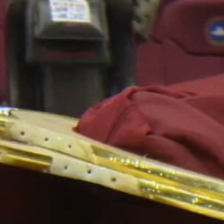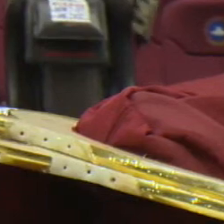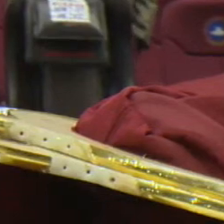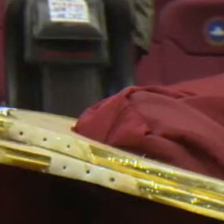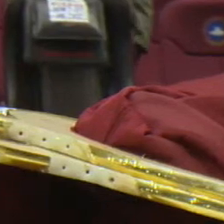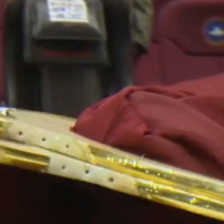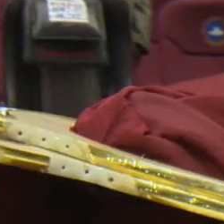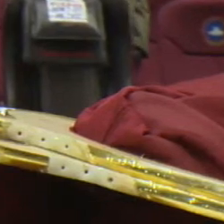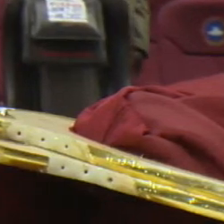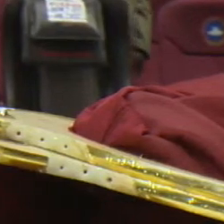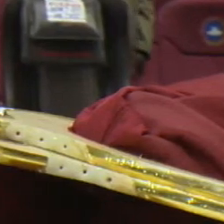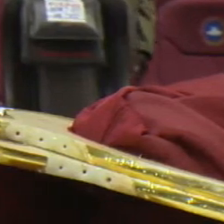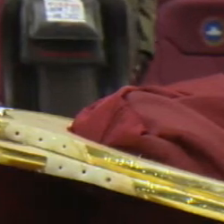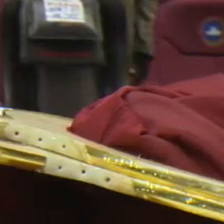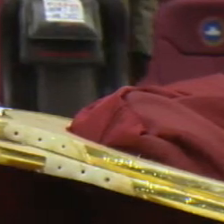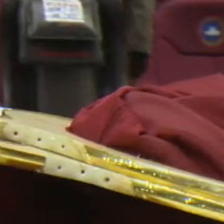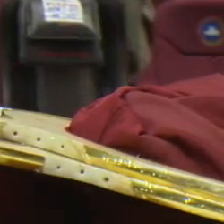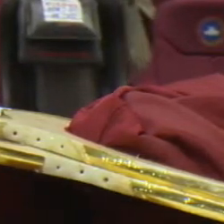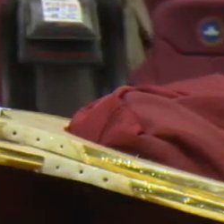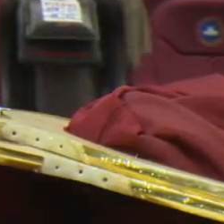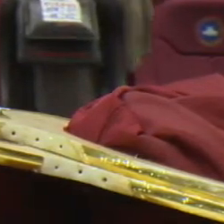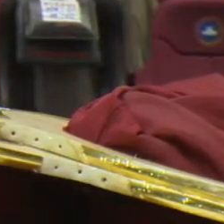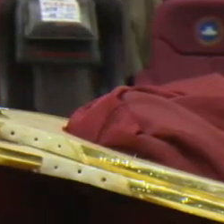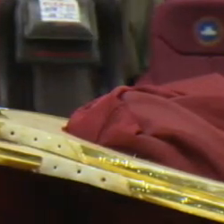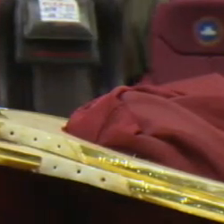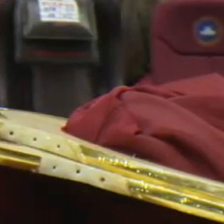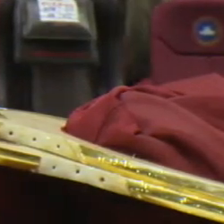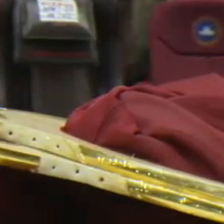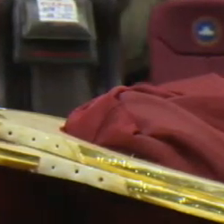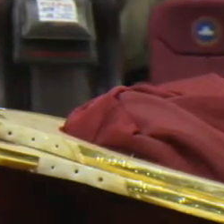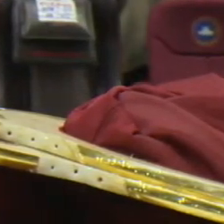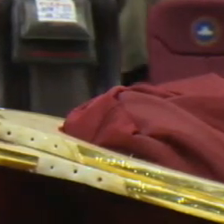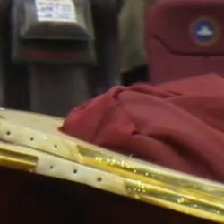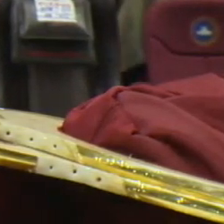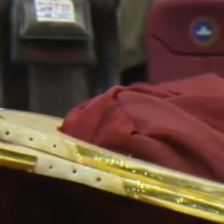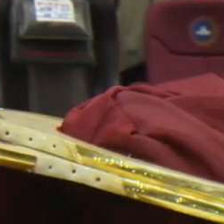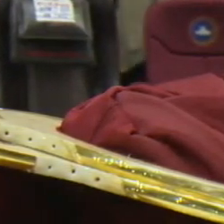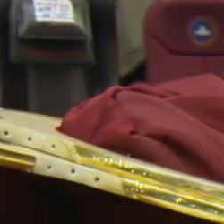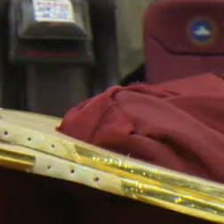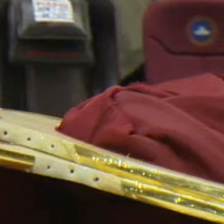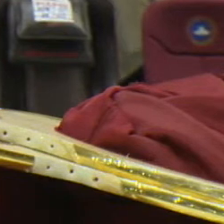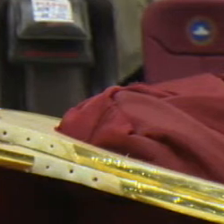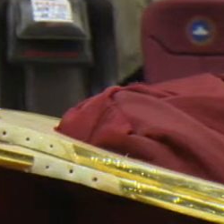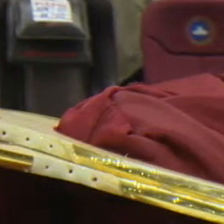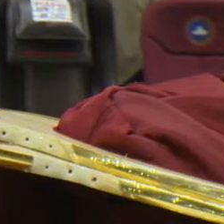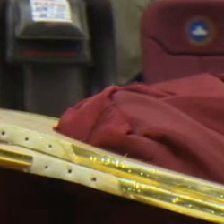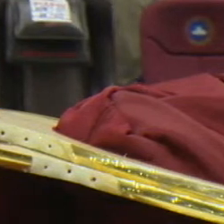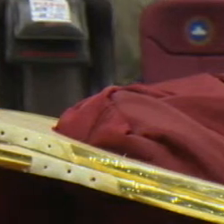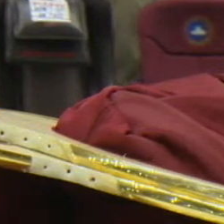Thank you for what you've done in the past. Thank you for what you have done tonight.